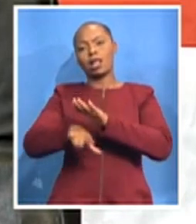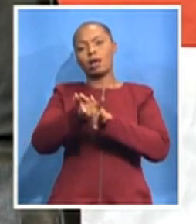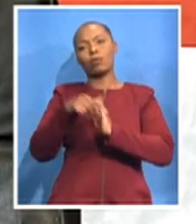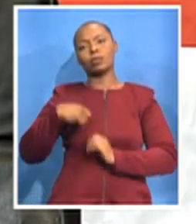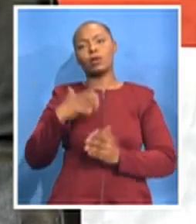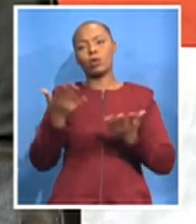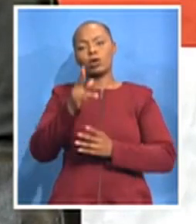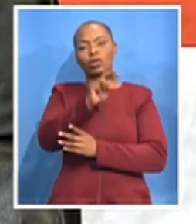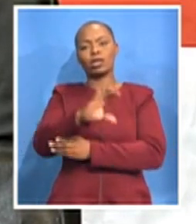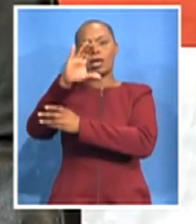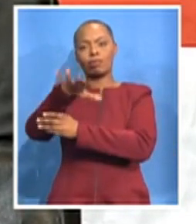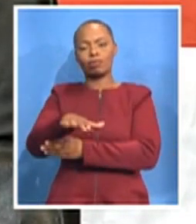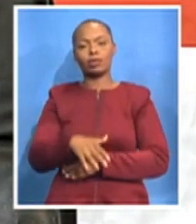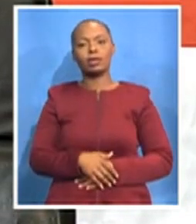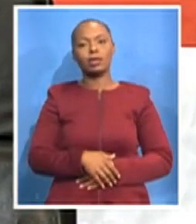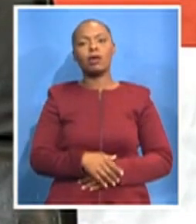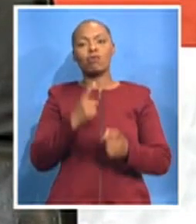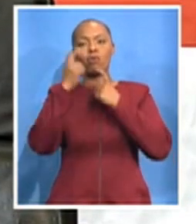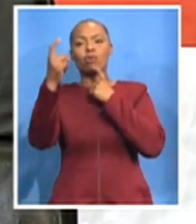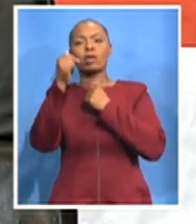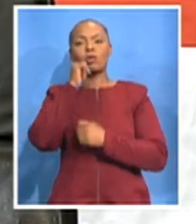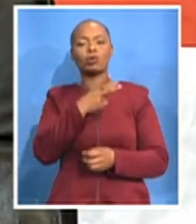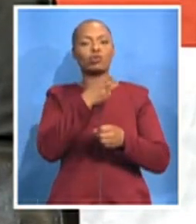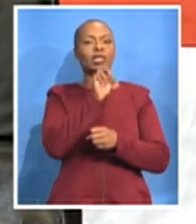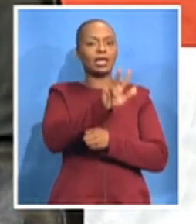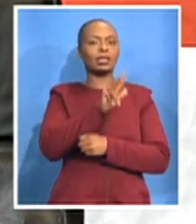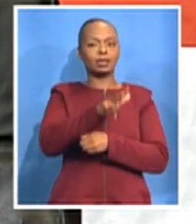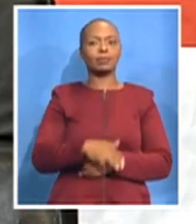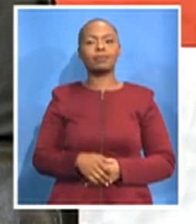in 2018. The second one is report number 10 of